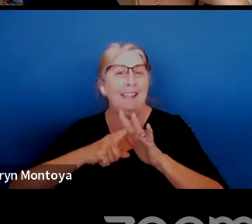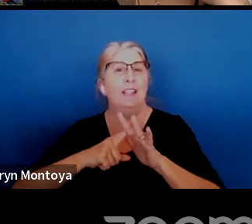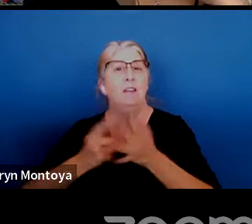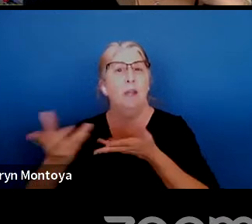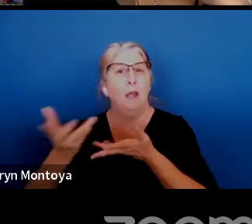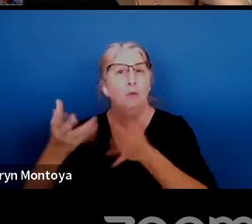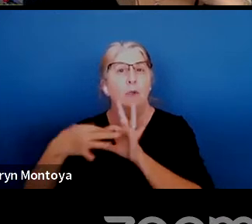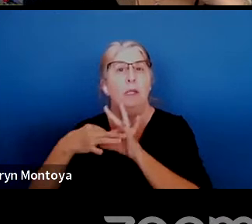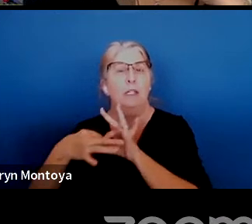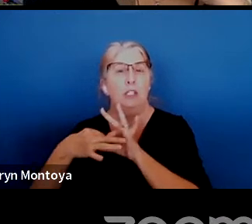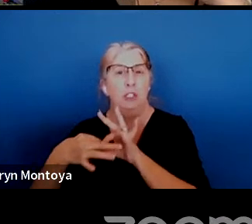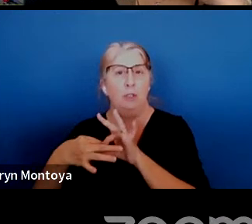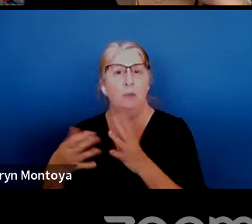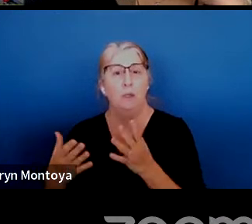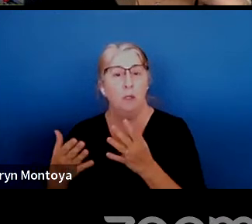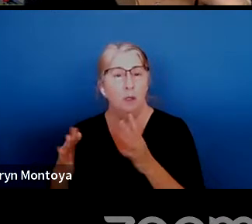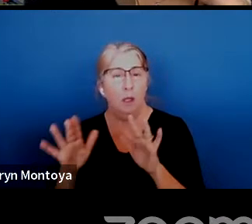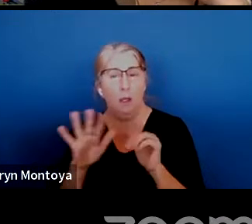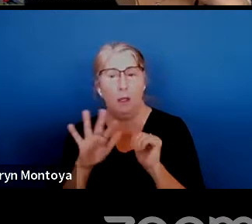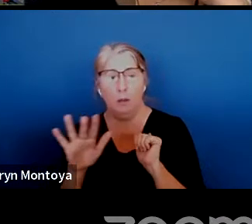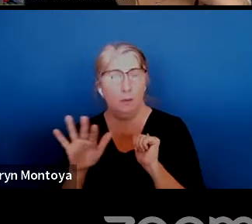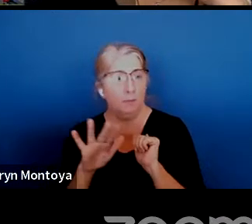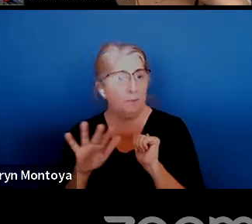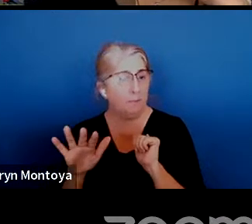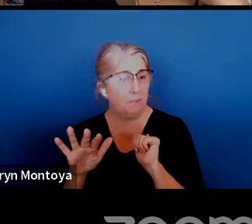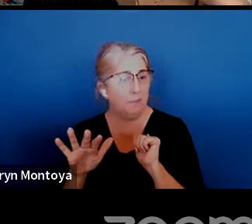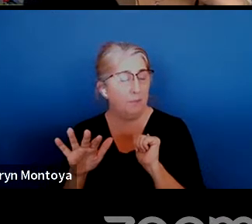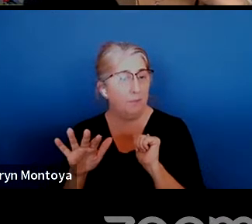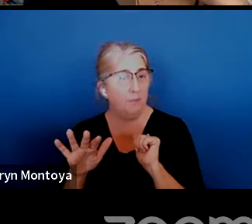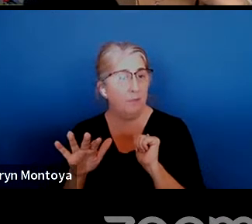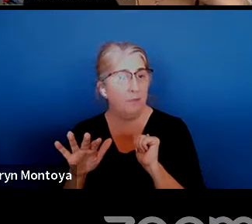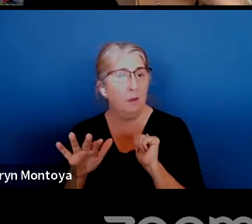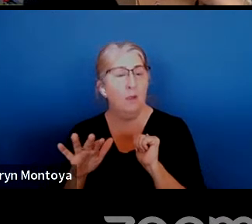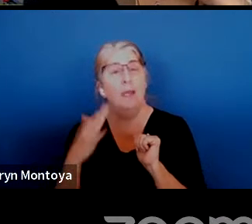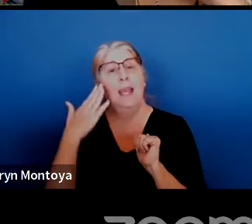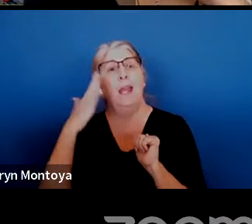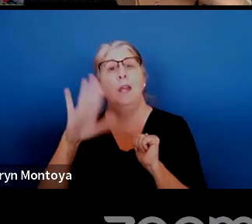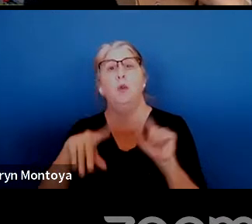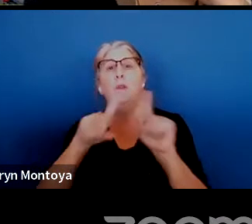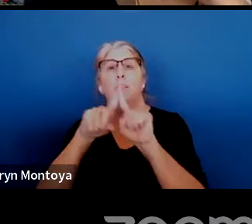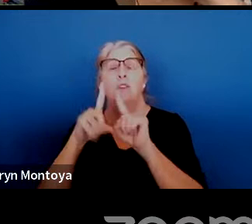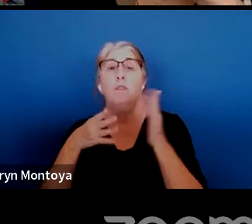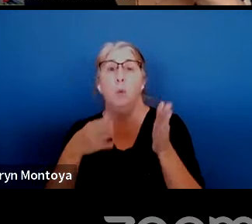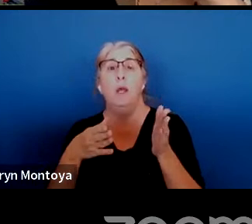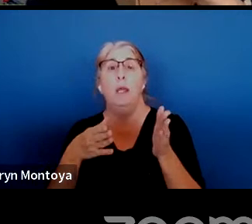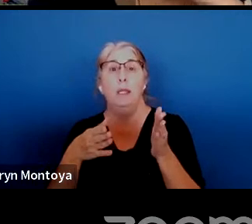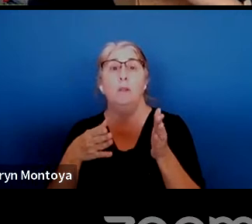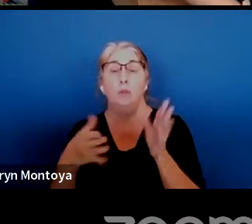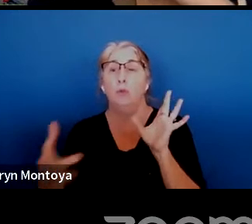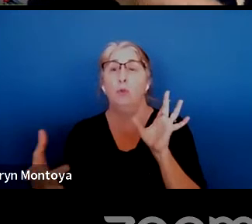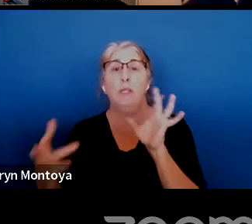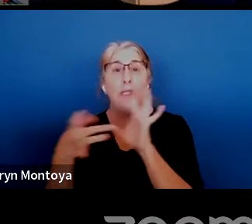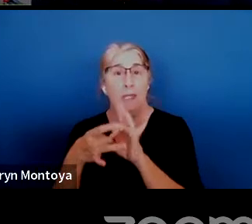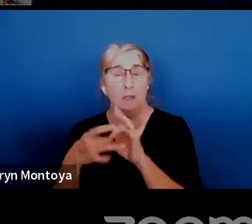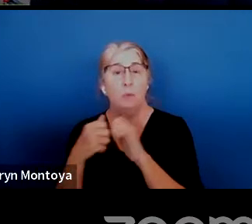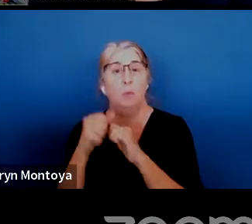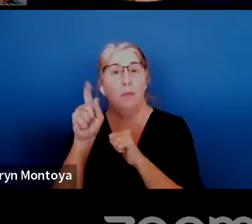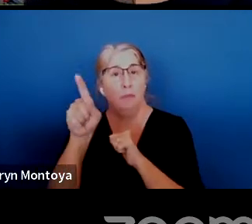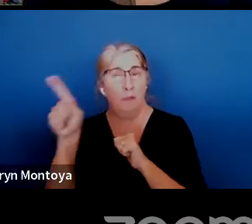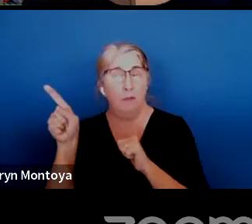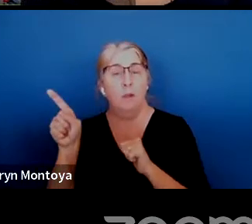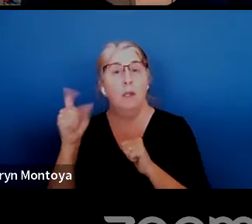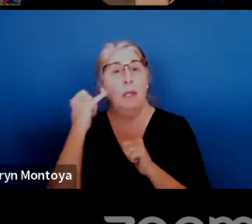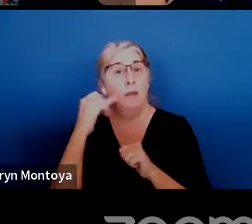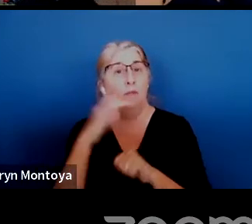relationship? And let's go, and it's not just, and there's different ways to make those connections depending if they're a member